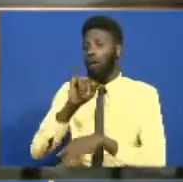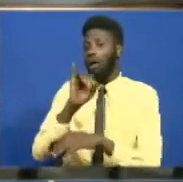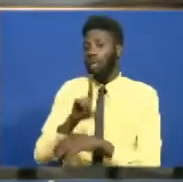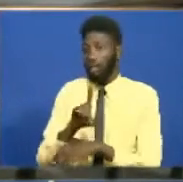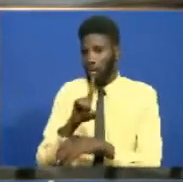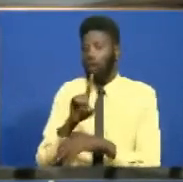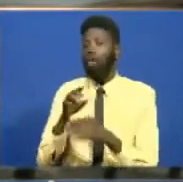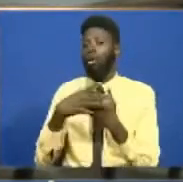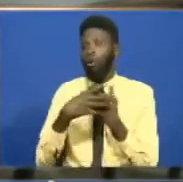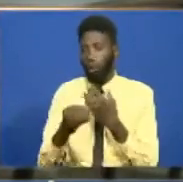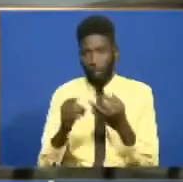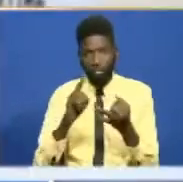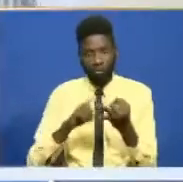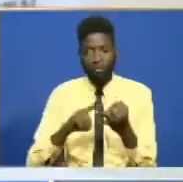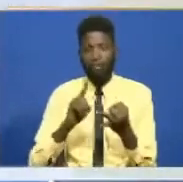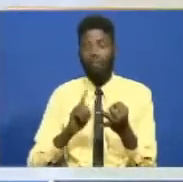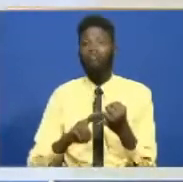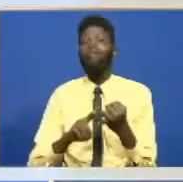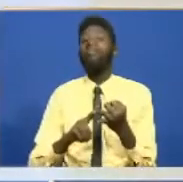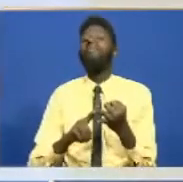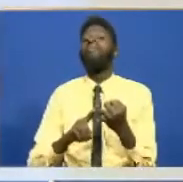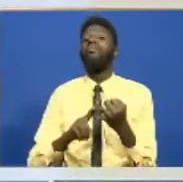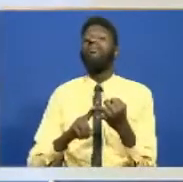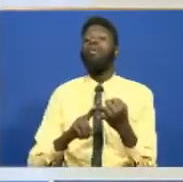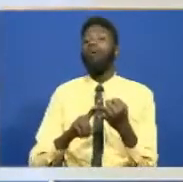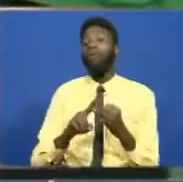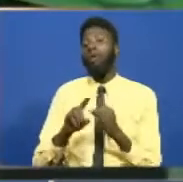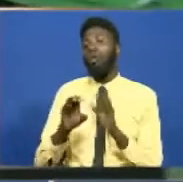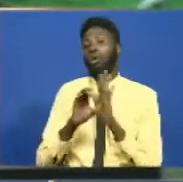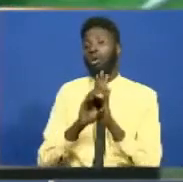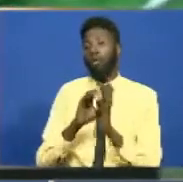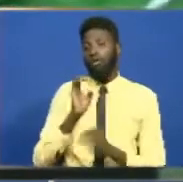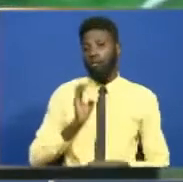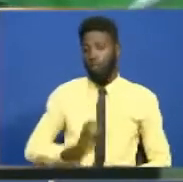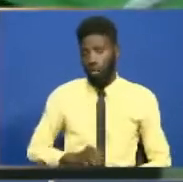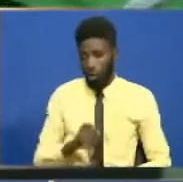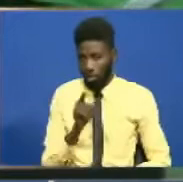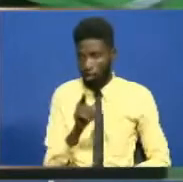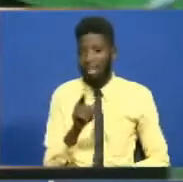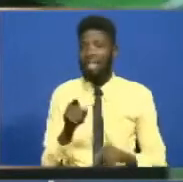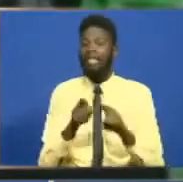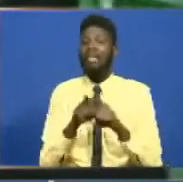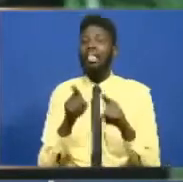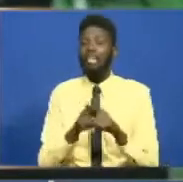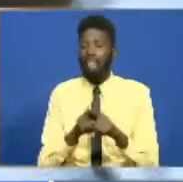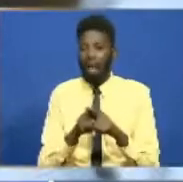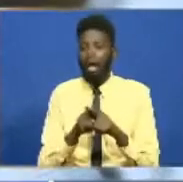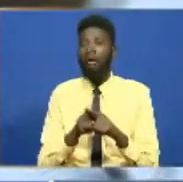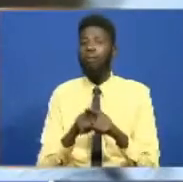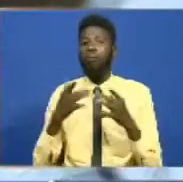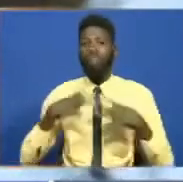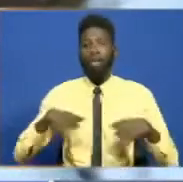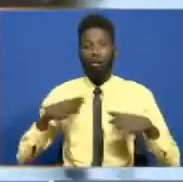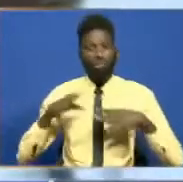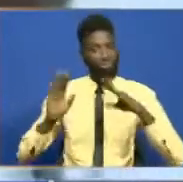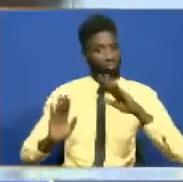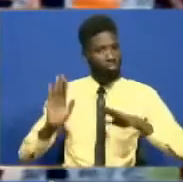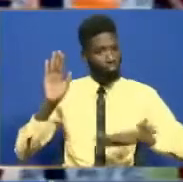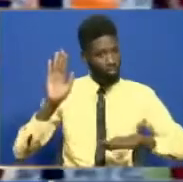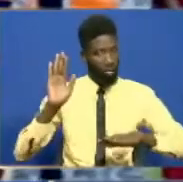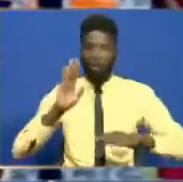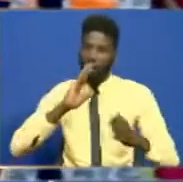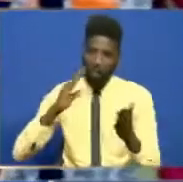duly executed code of conduct, ODM life membership certificate, and sworn statements affirming the authenticity of any